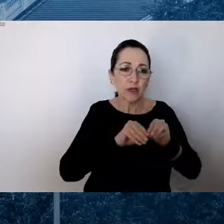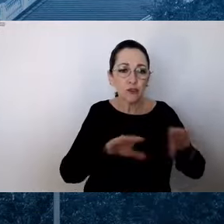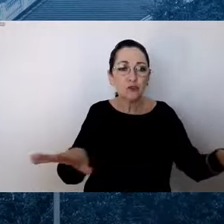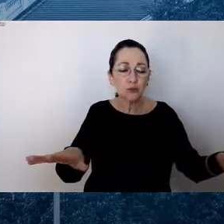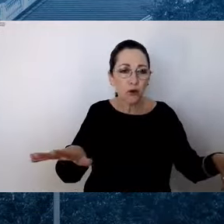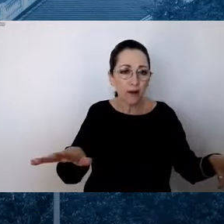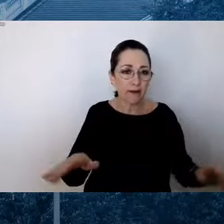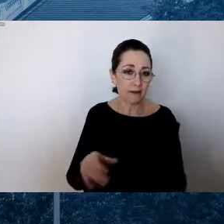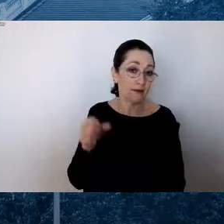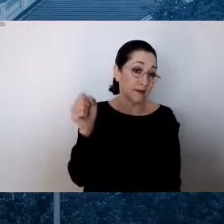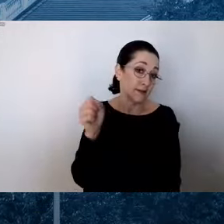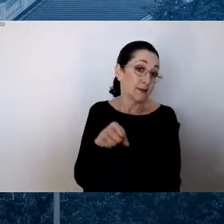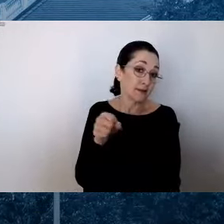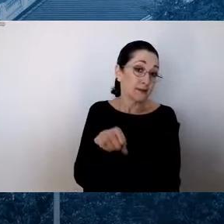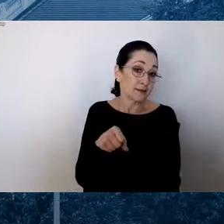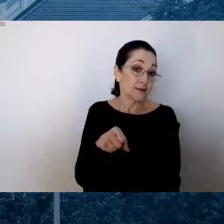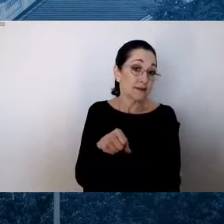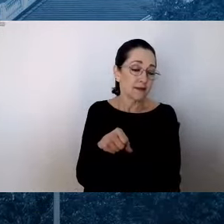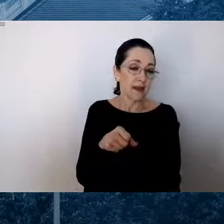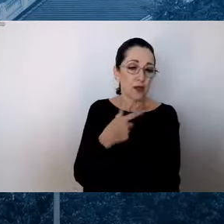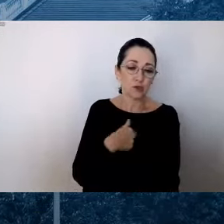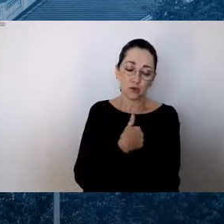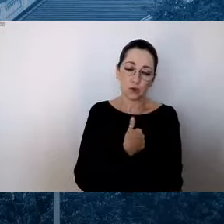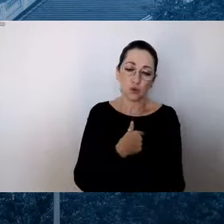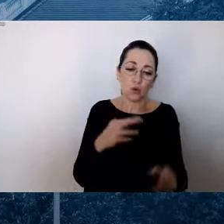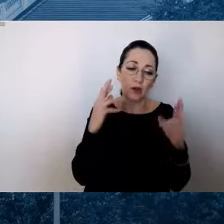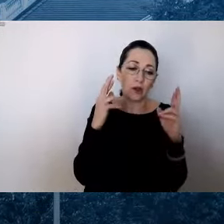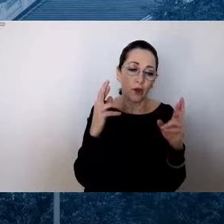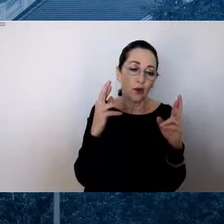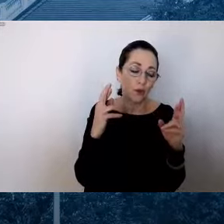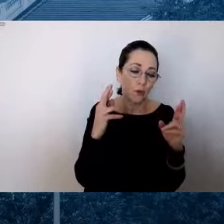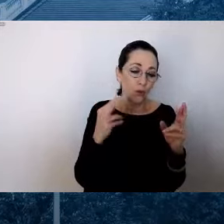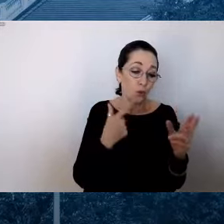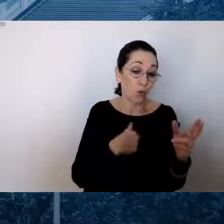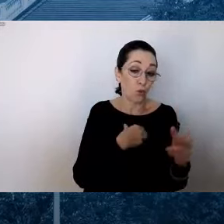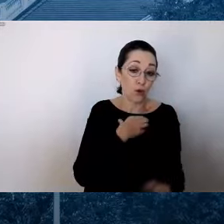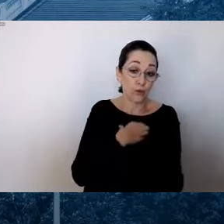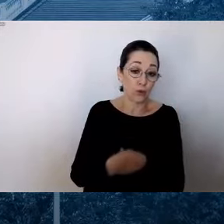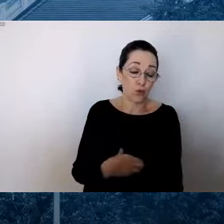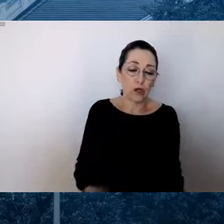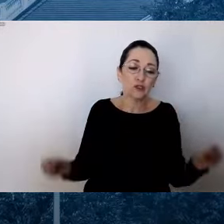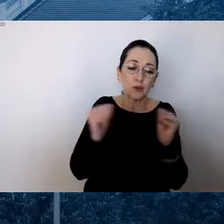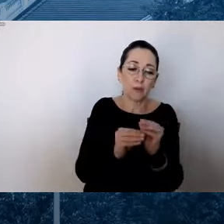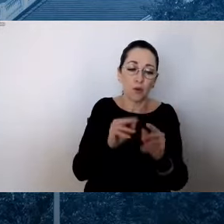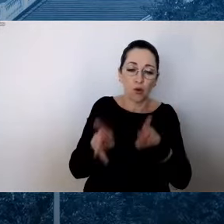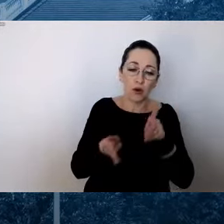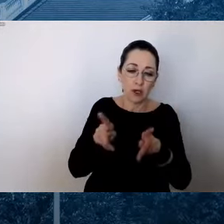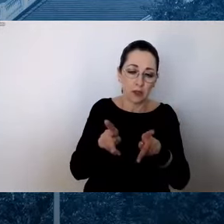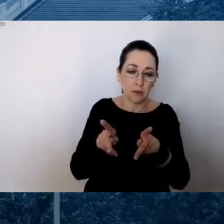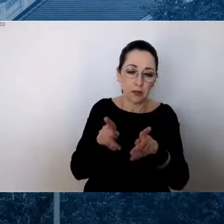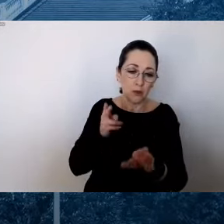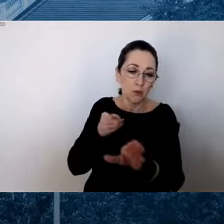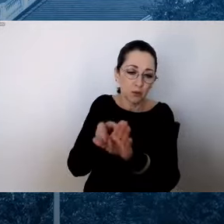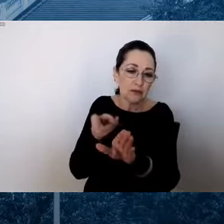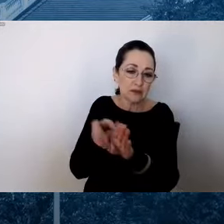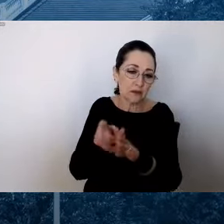enrollment higher in the testing program, but we really are pleased how it has been going so far.